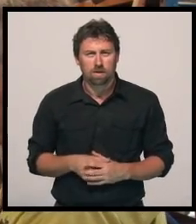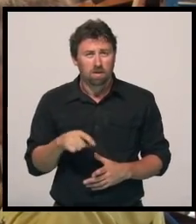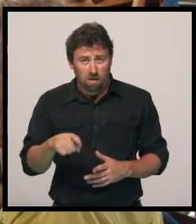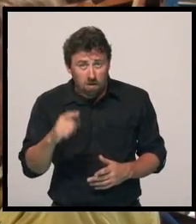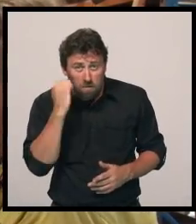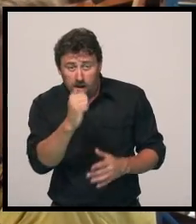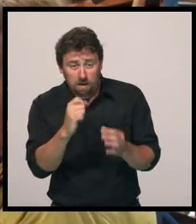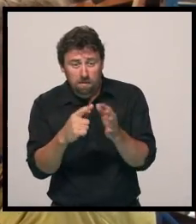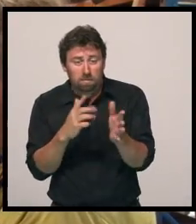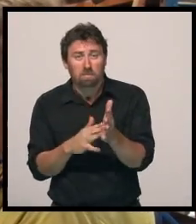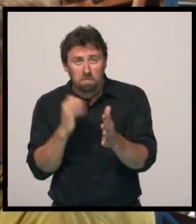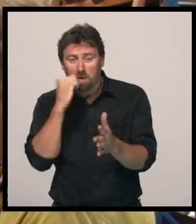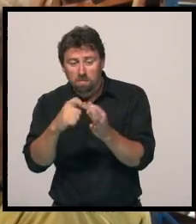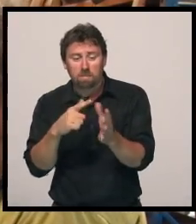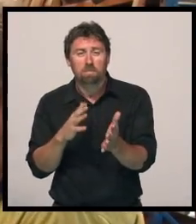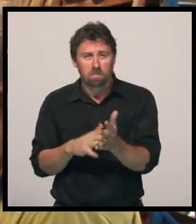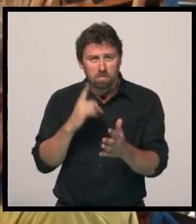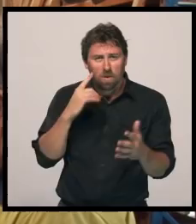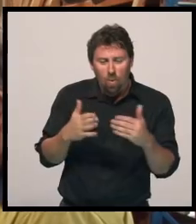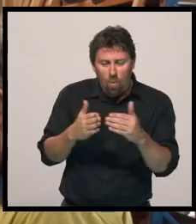bean, is black bean. Again, that's quarter cut.